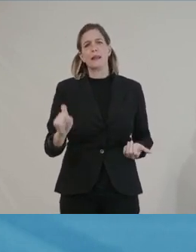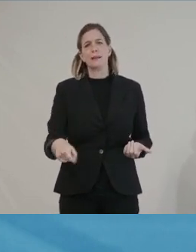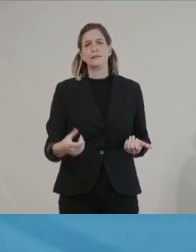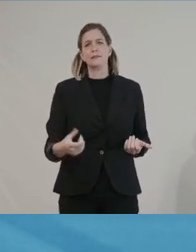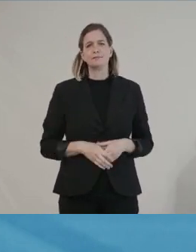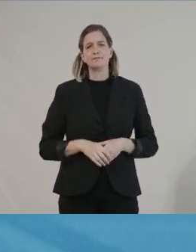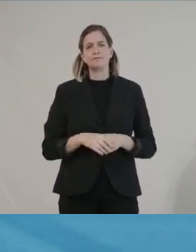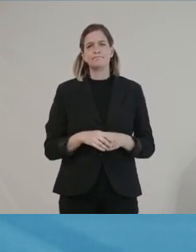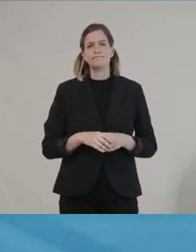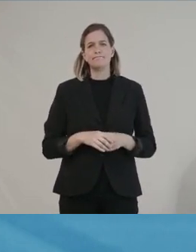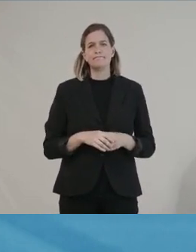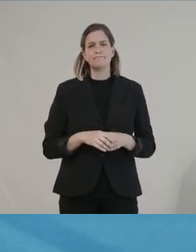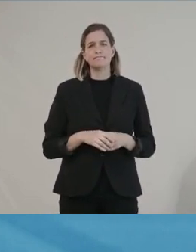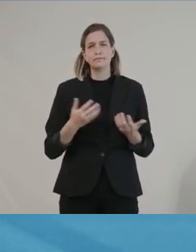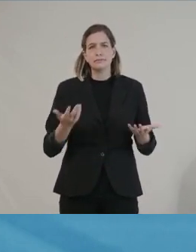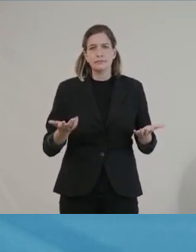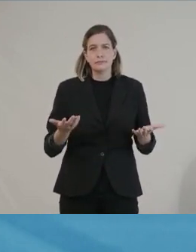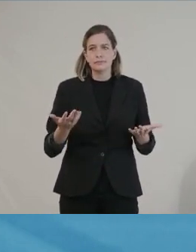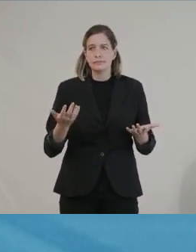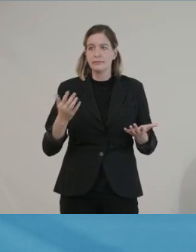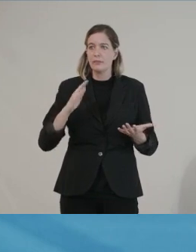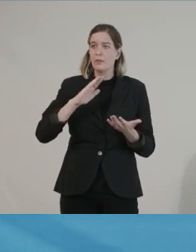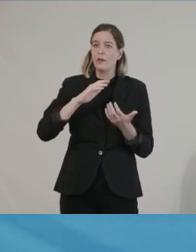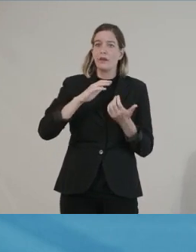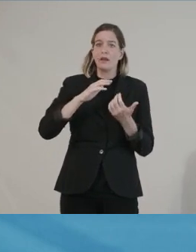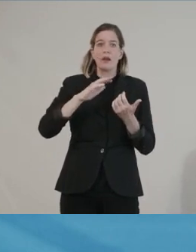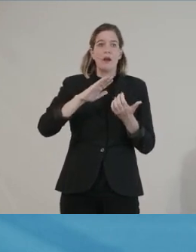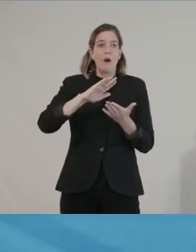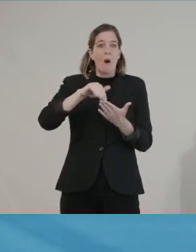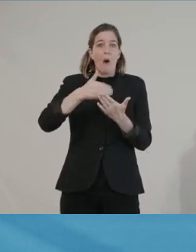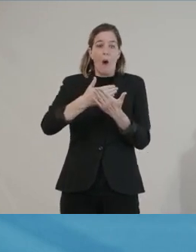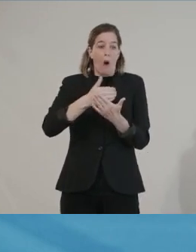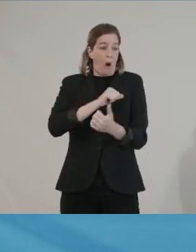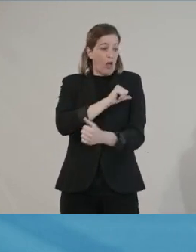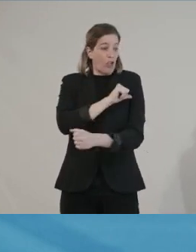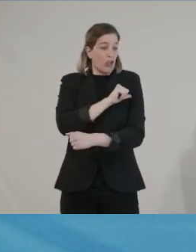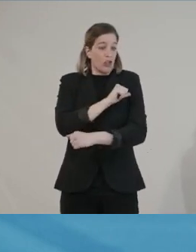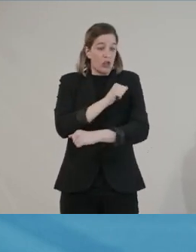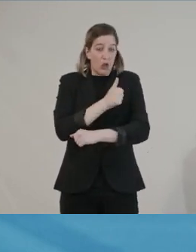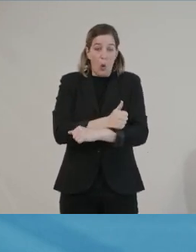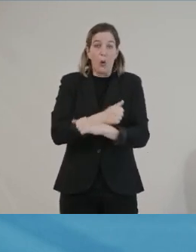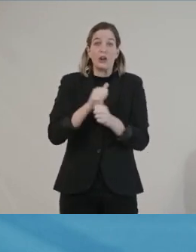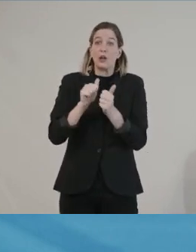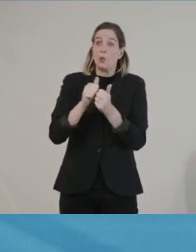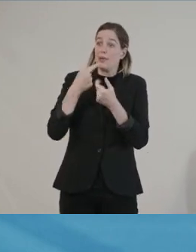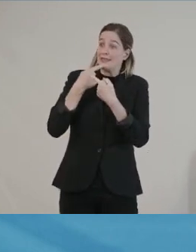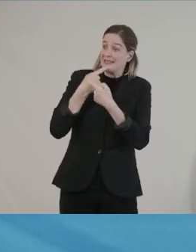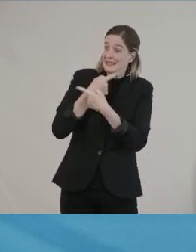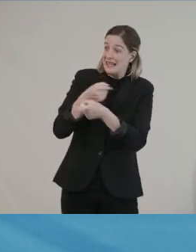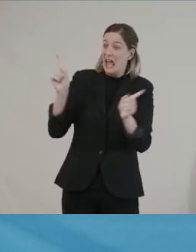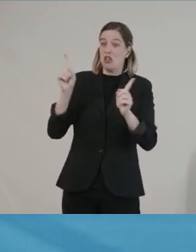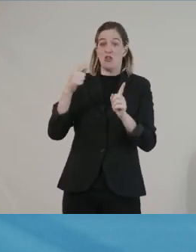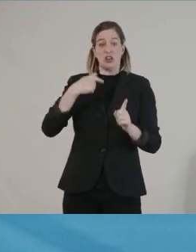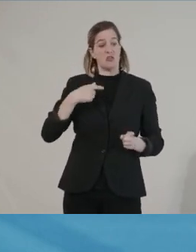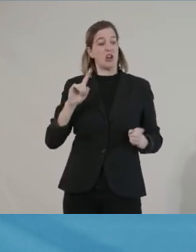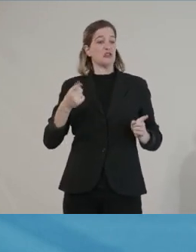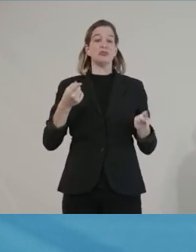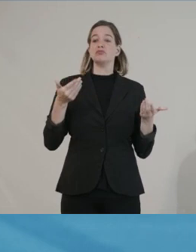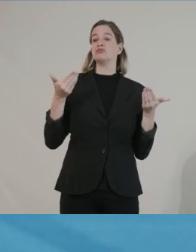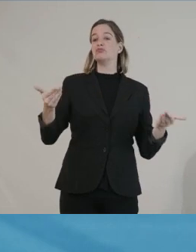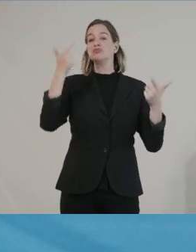that's given under a declaration of emergency just because it's possible. I wanted to make the right,